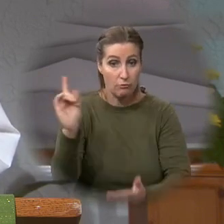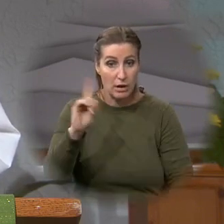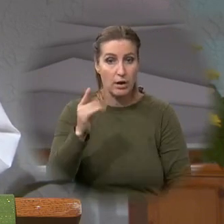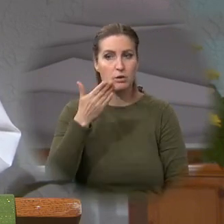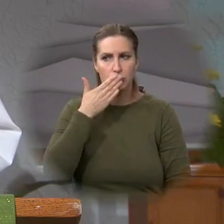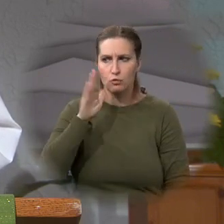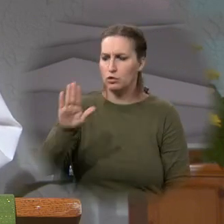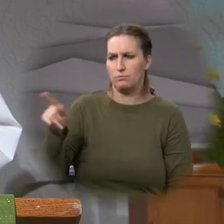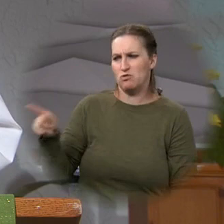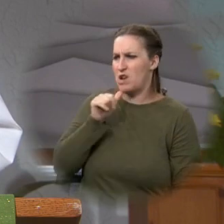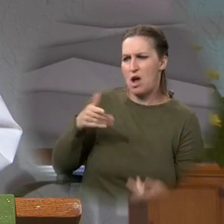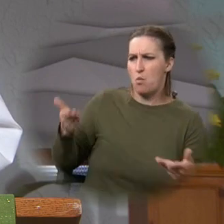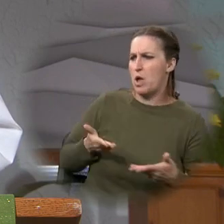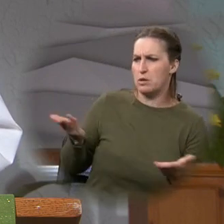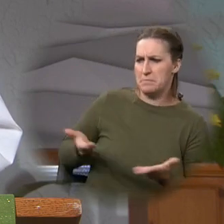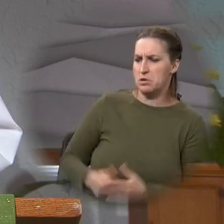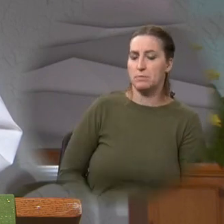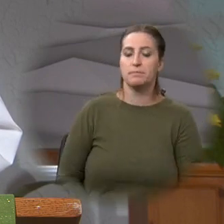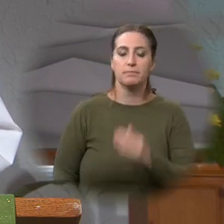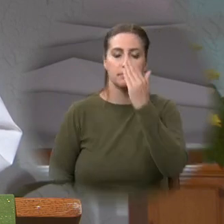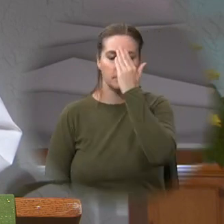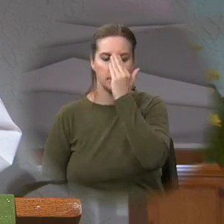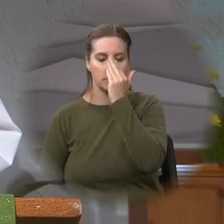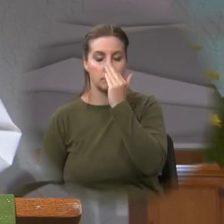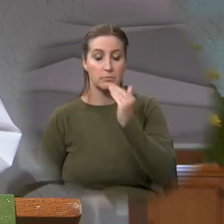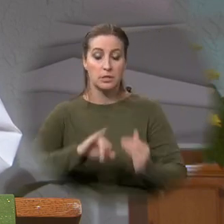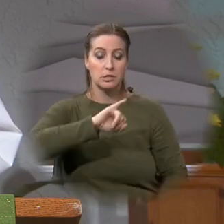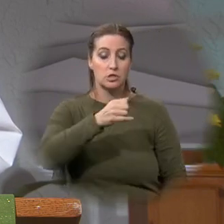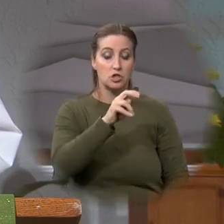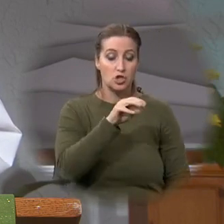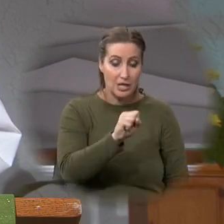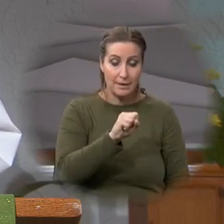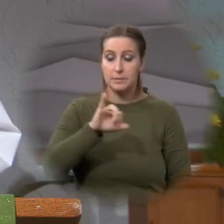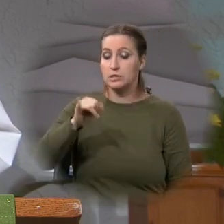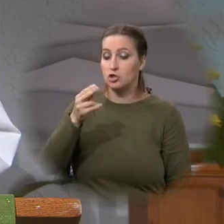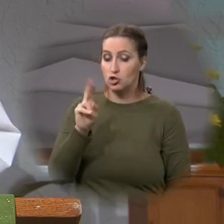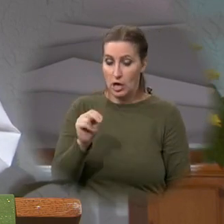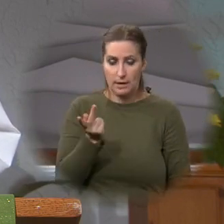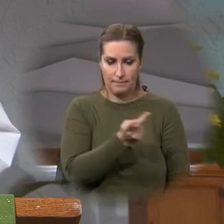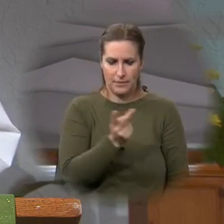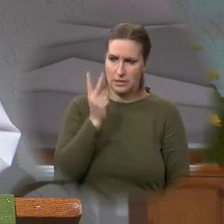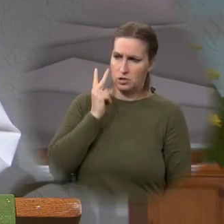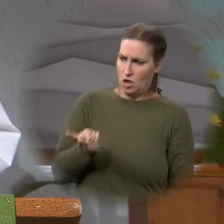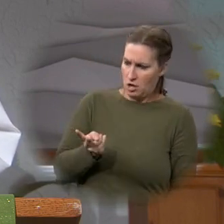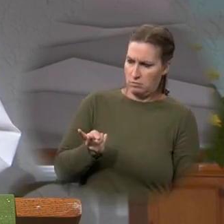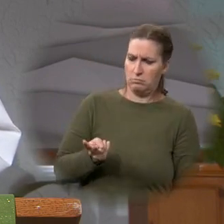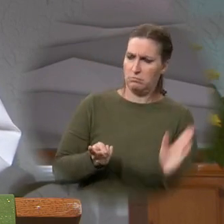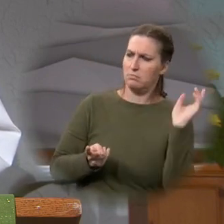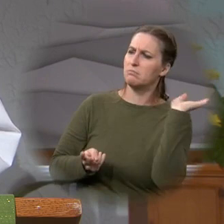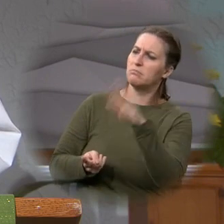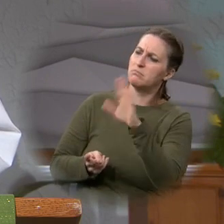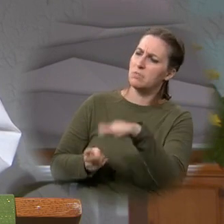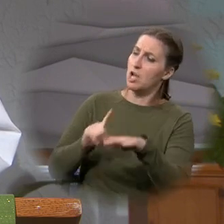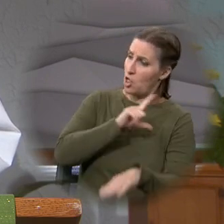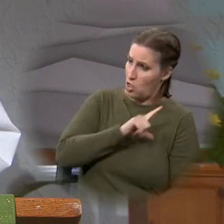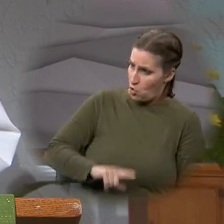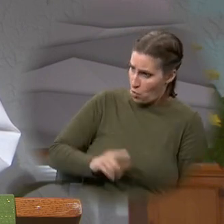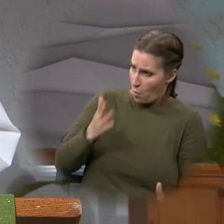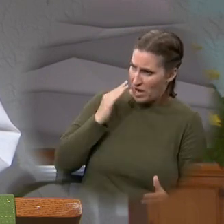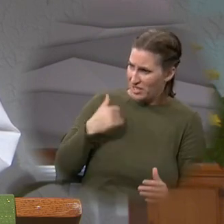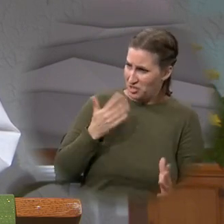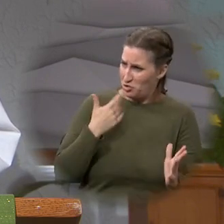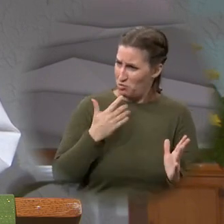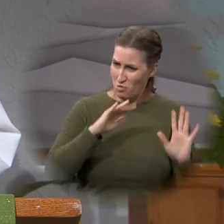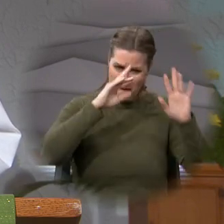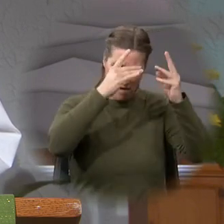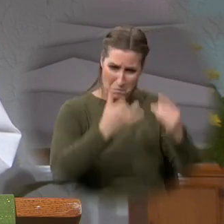Jerusalem. When the disciples James and John saw this, they asked, "Lord, do you want us to call